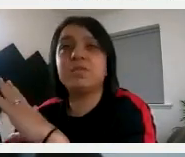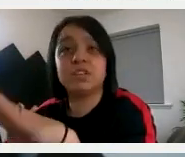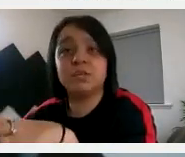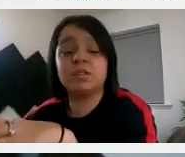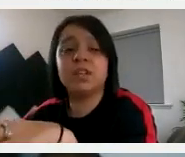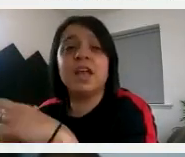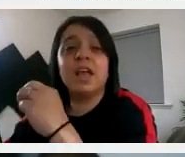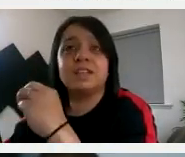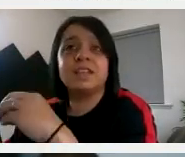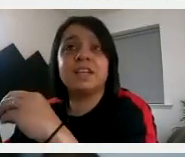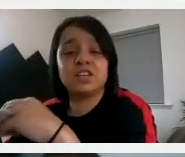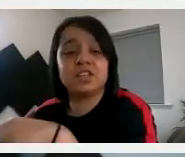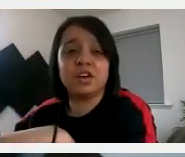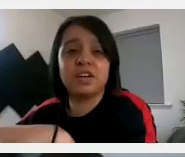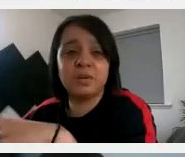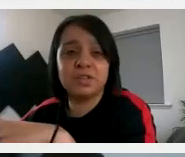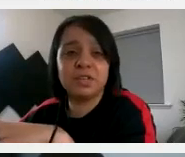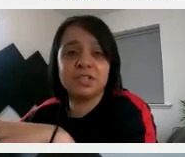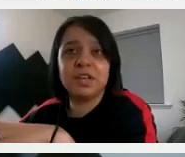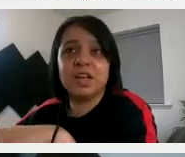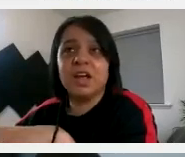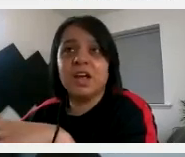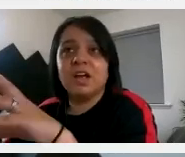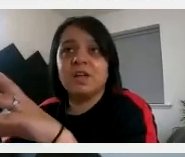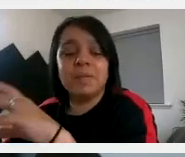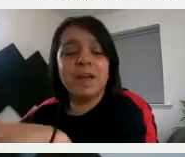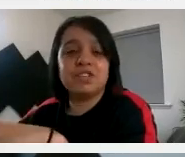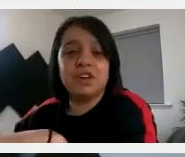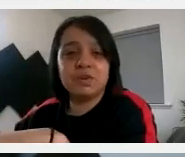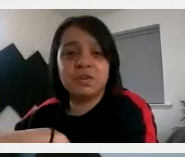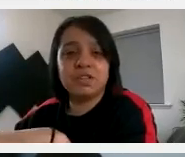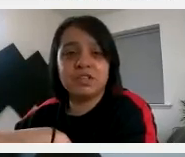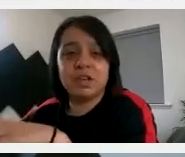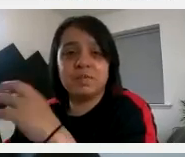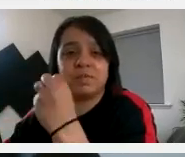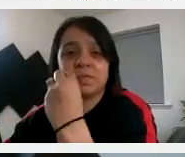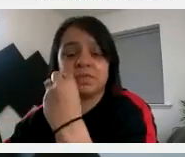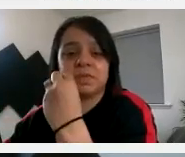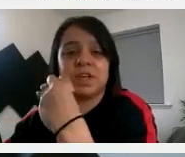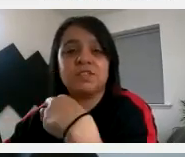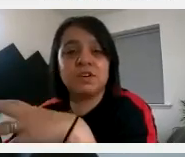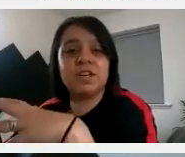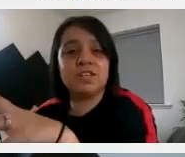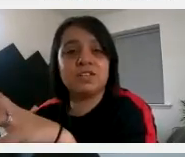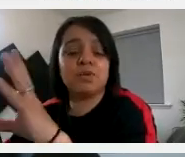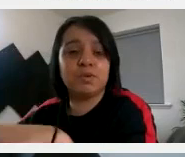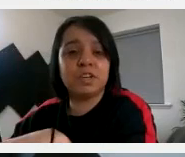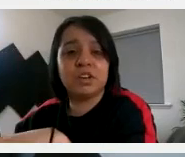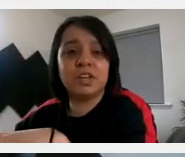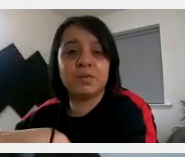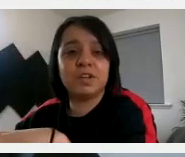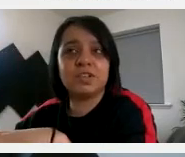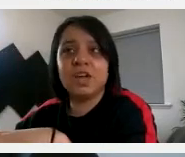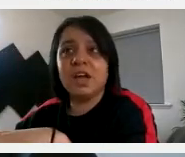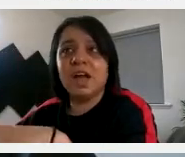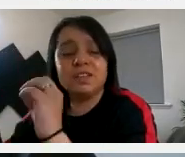British Isles and 6 sign languages. The main sign language that is done is called British Sign